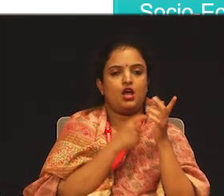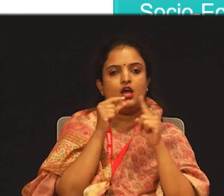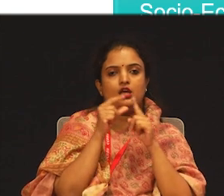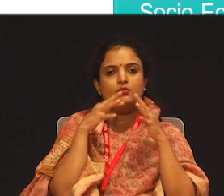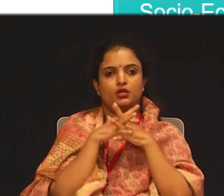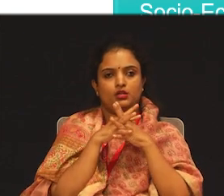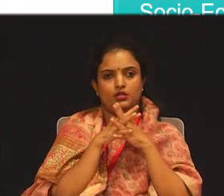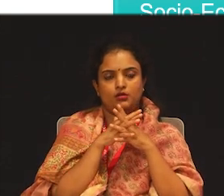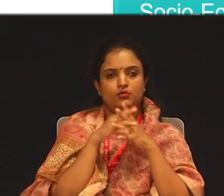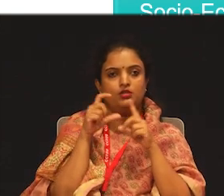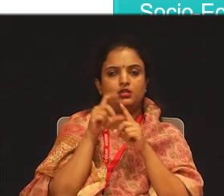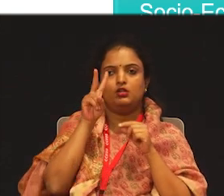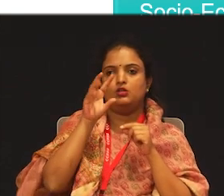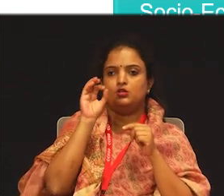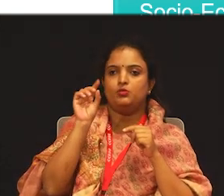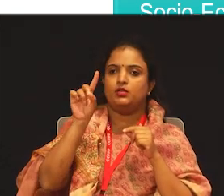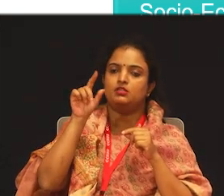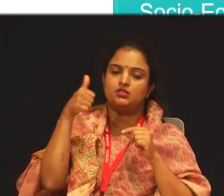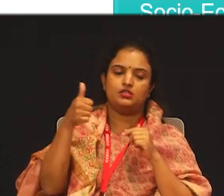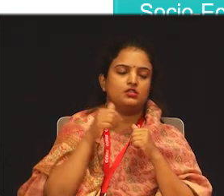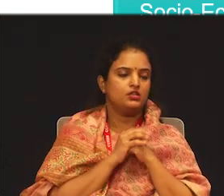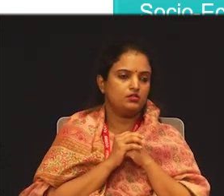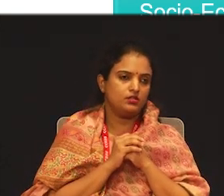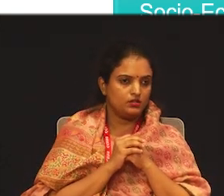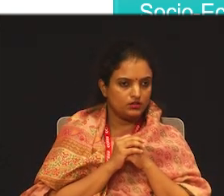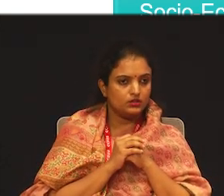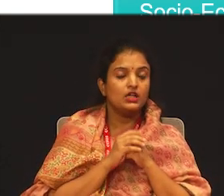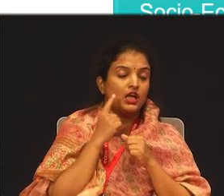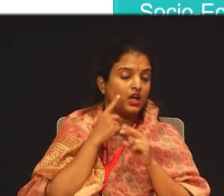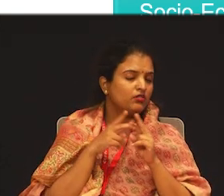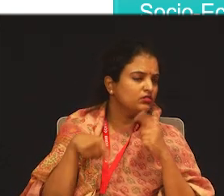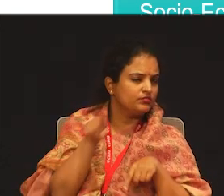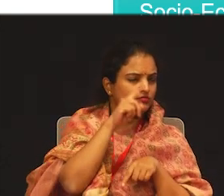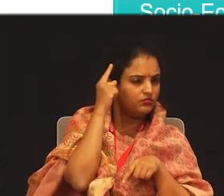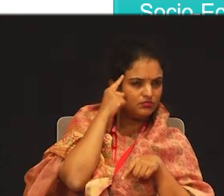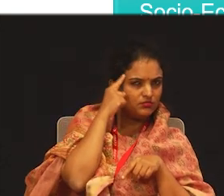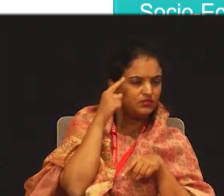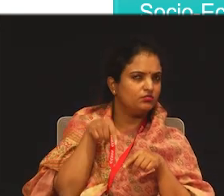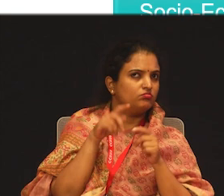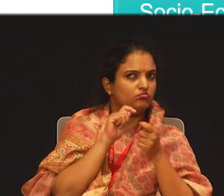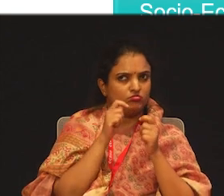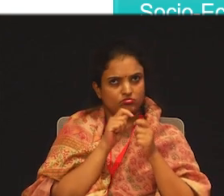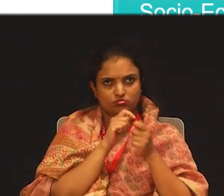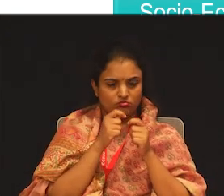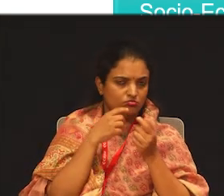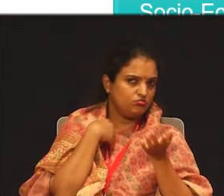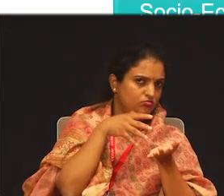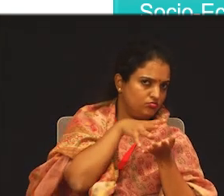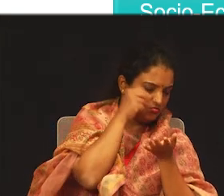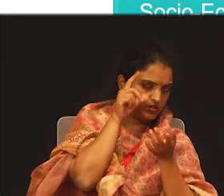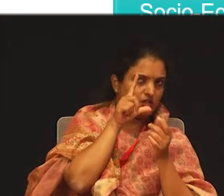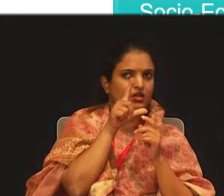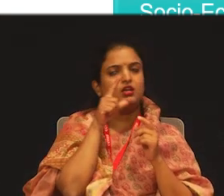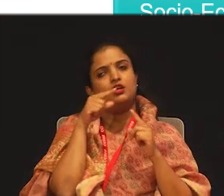Act 2016. So if you're thinking that now you'll have to do the modifications of learning teaching